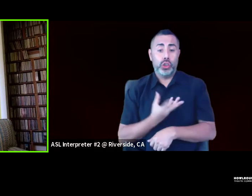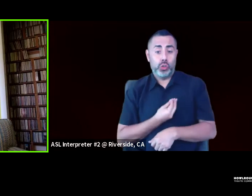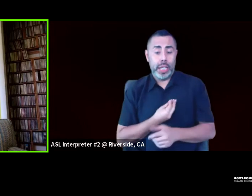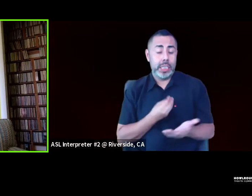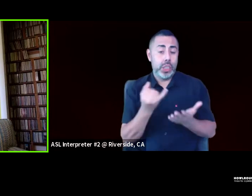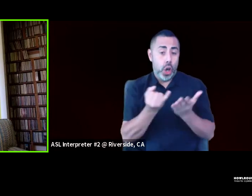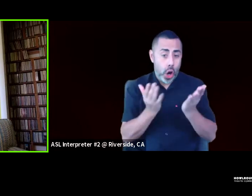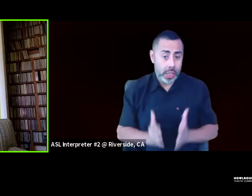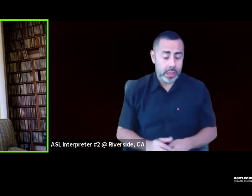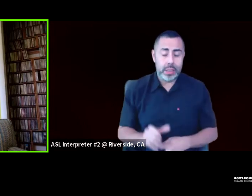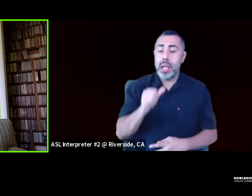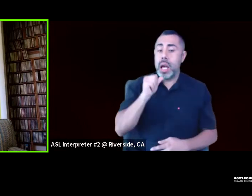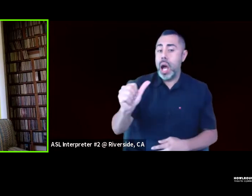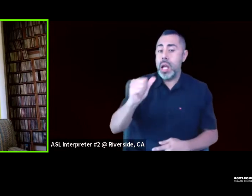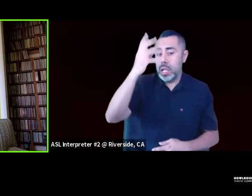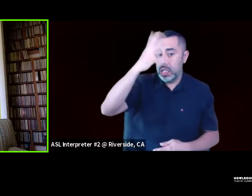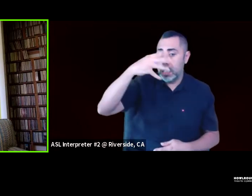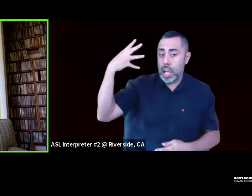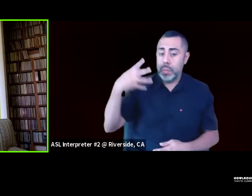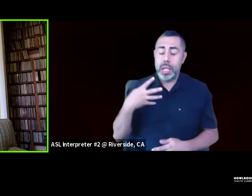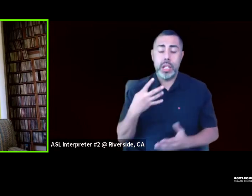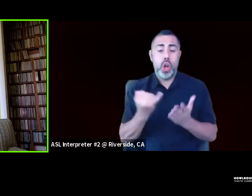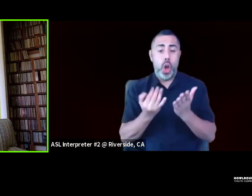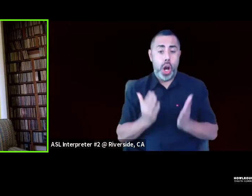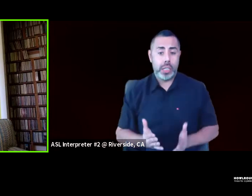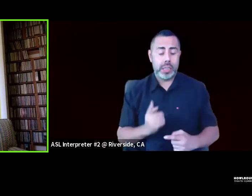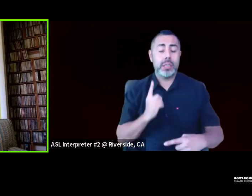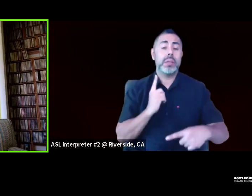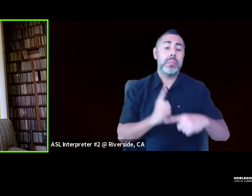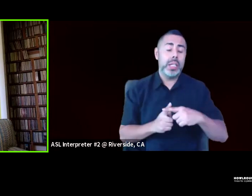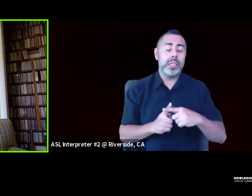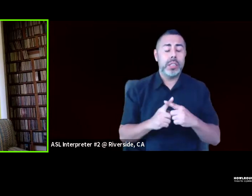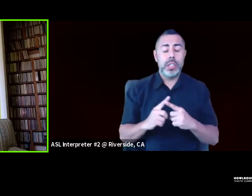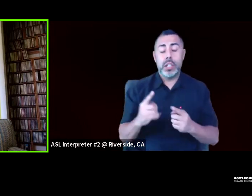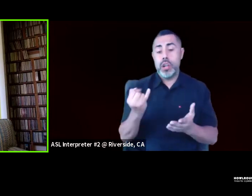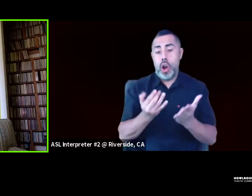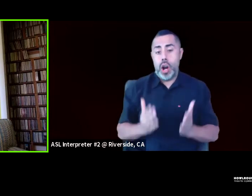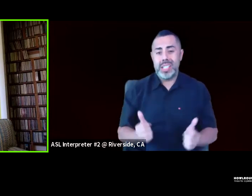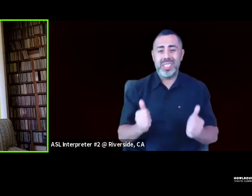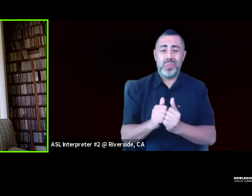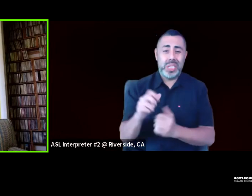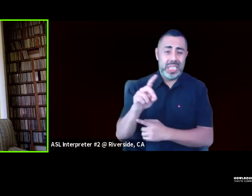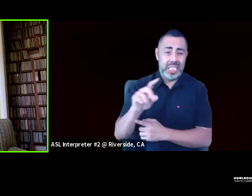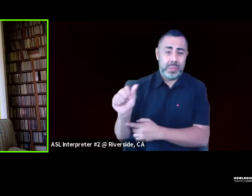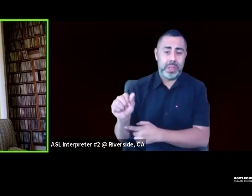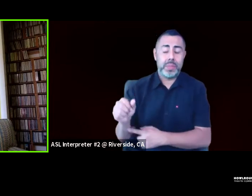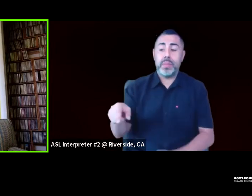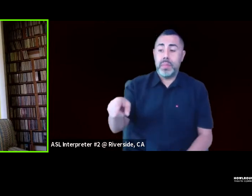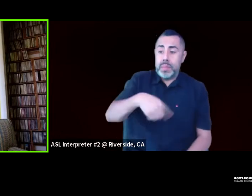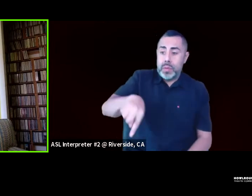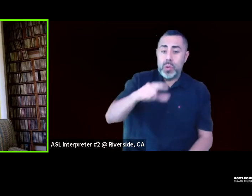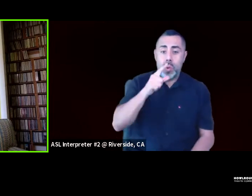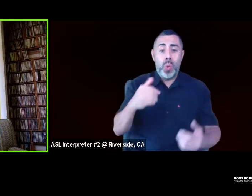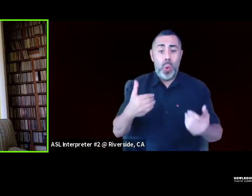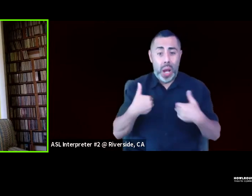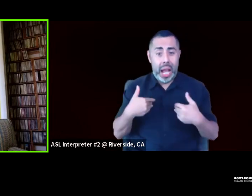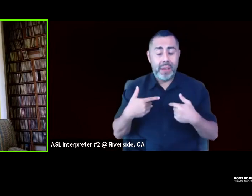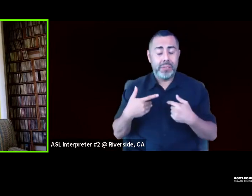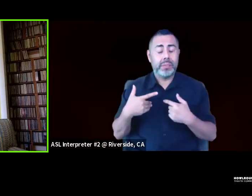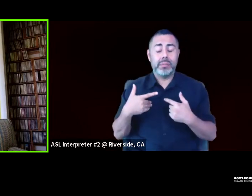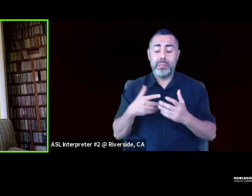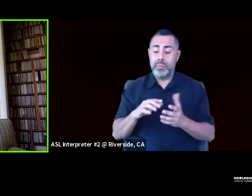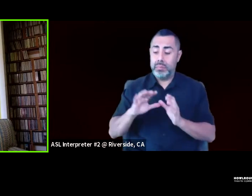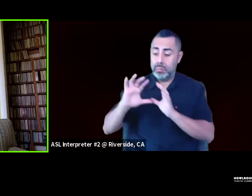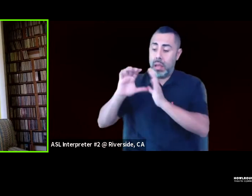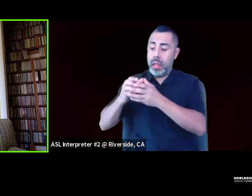and artists with disabilities. We who have class privilege need to put our money where our mouth